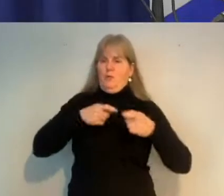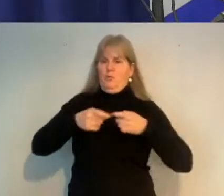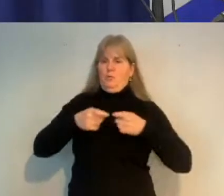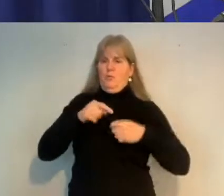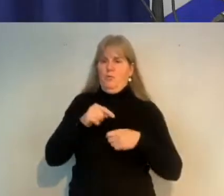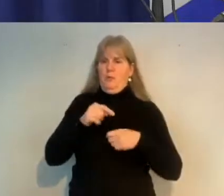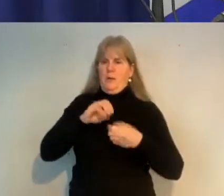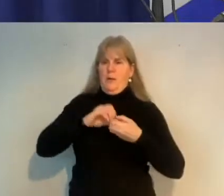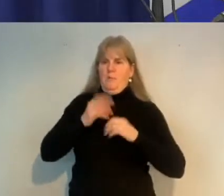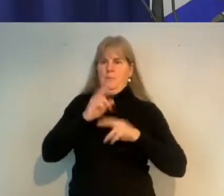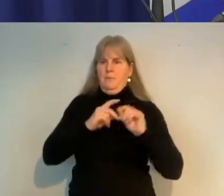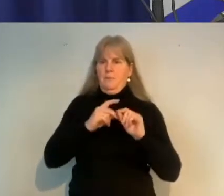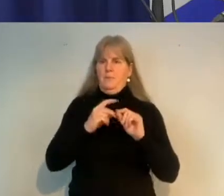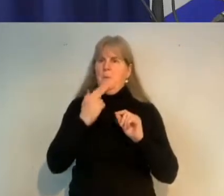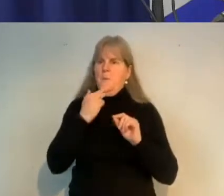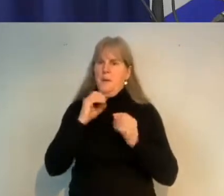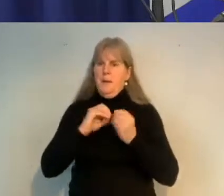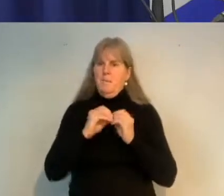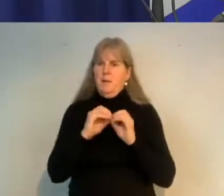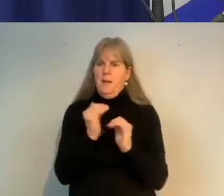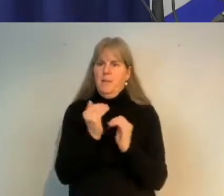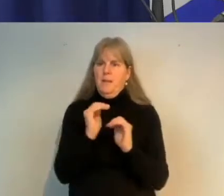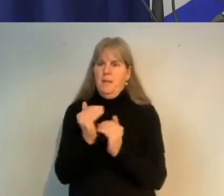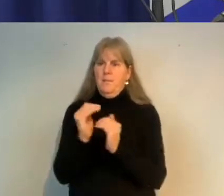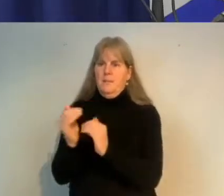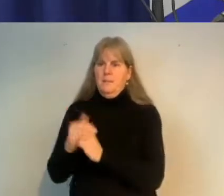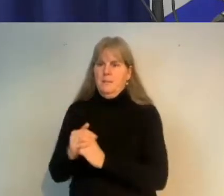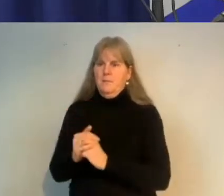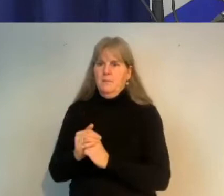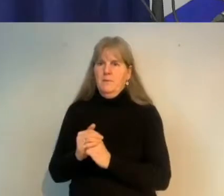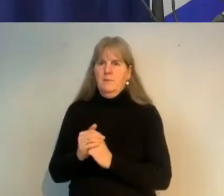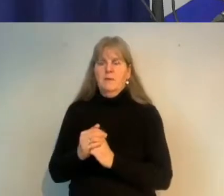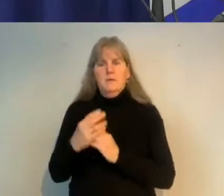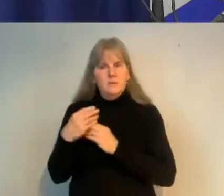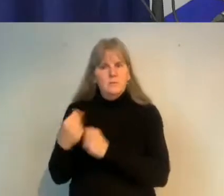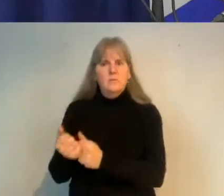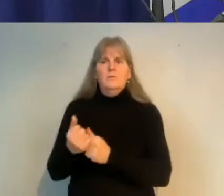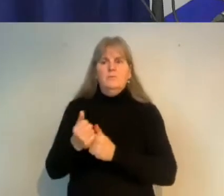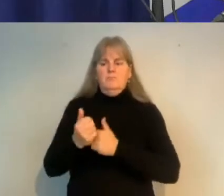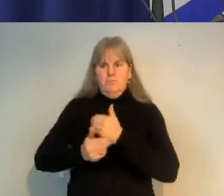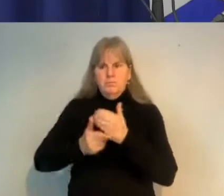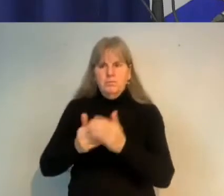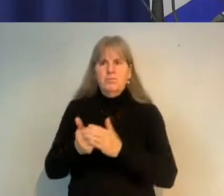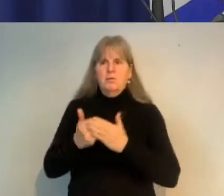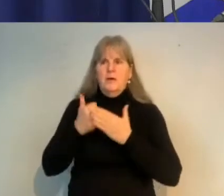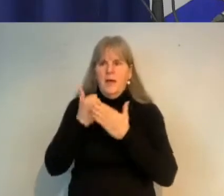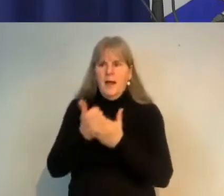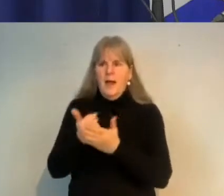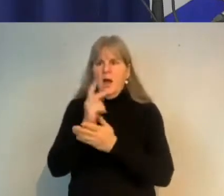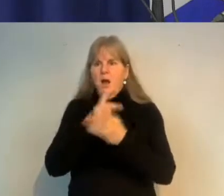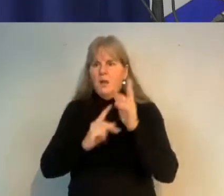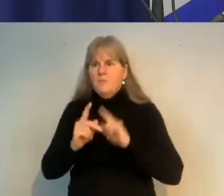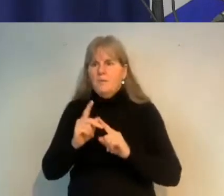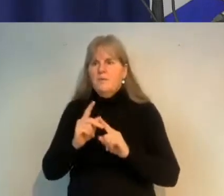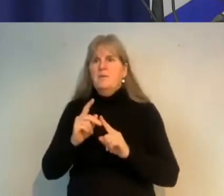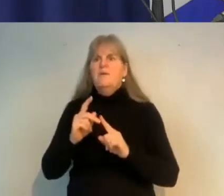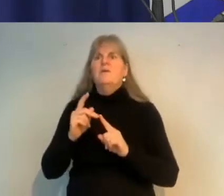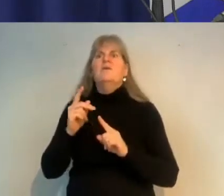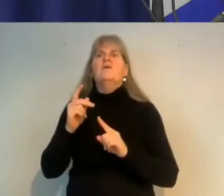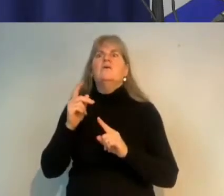low. Keep things running smoothly. Help people not have to stay home because they've been